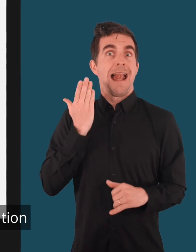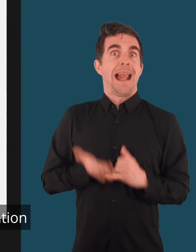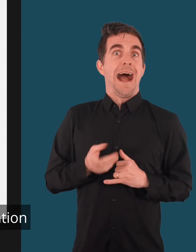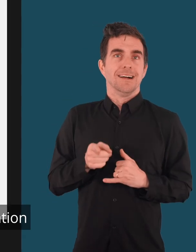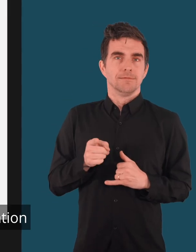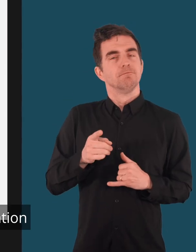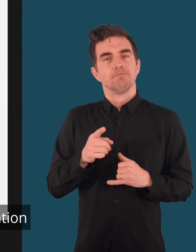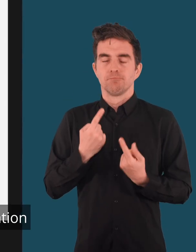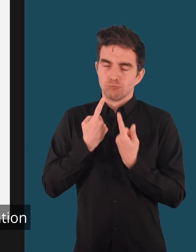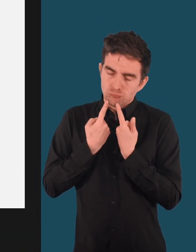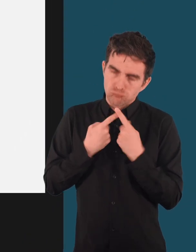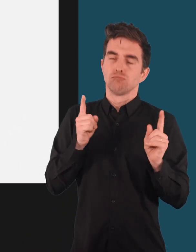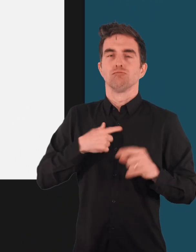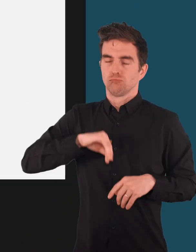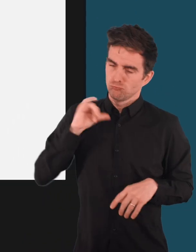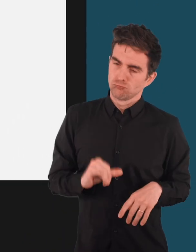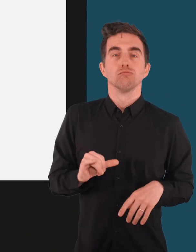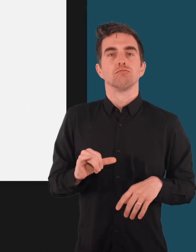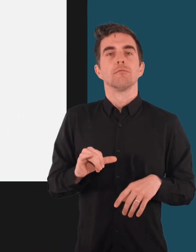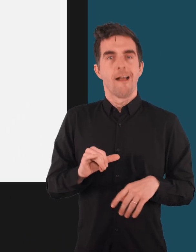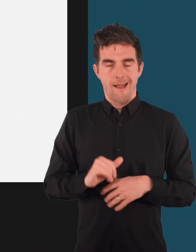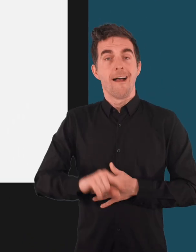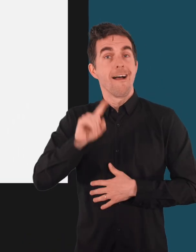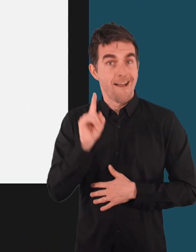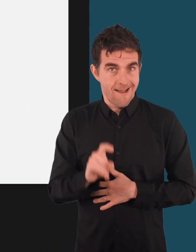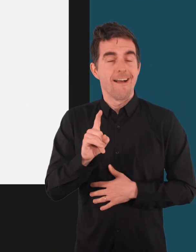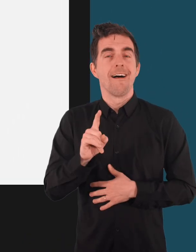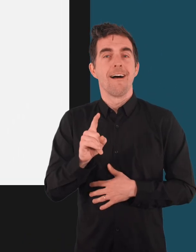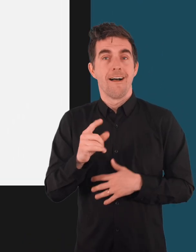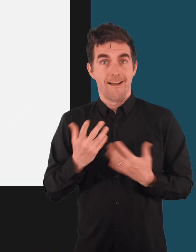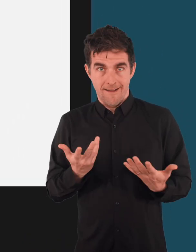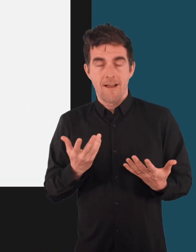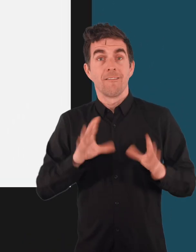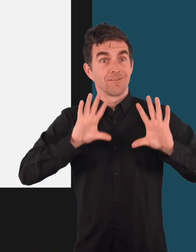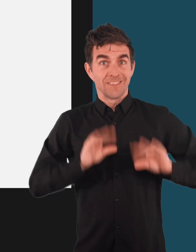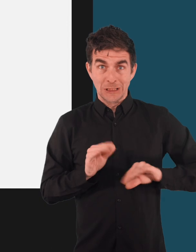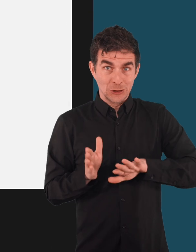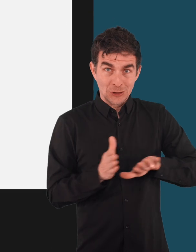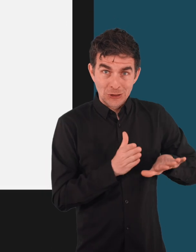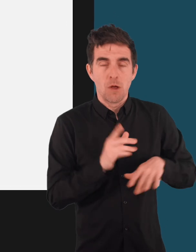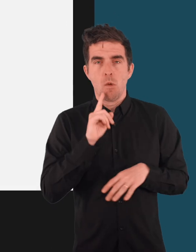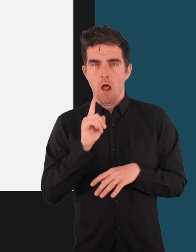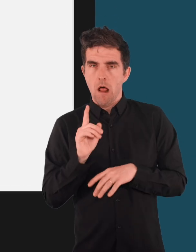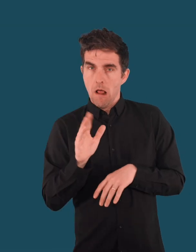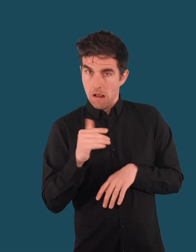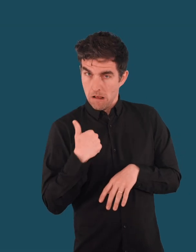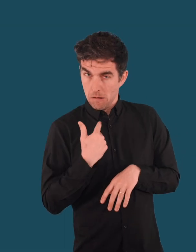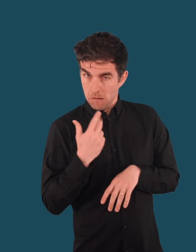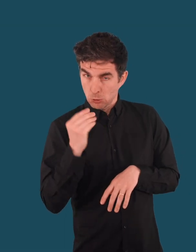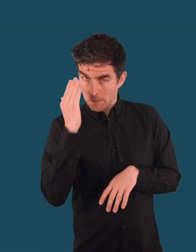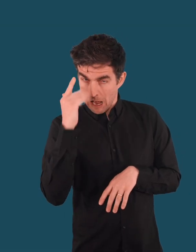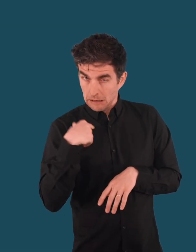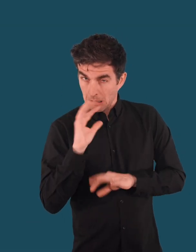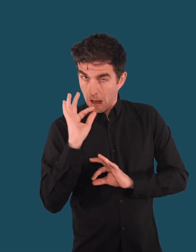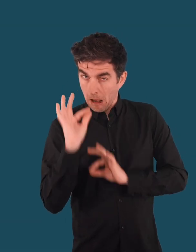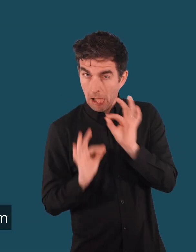need to confirm your declaration and submit your claim. At this stage, you will be asked to complete a short survey. You don't have to